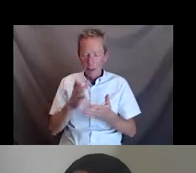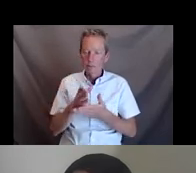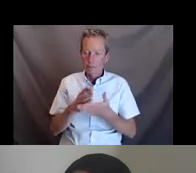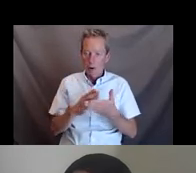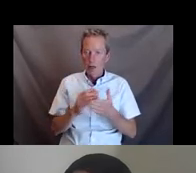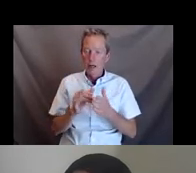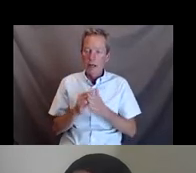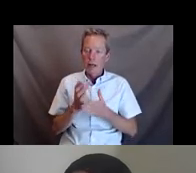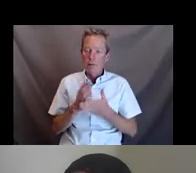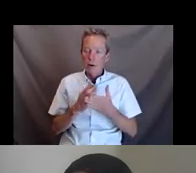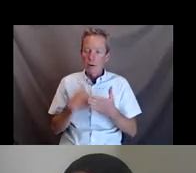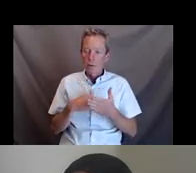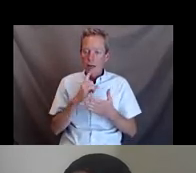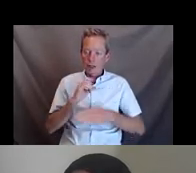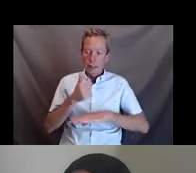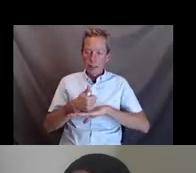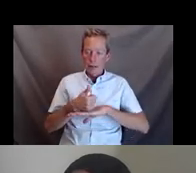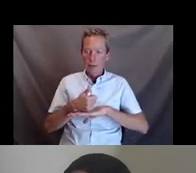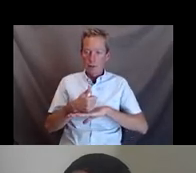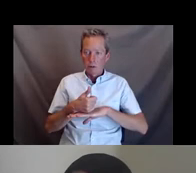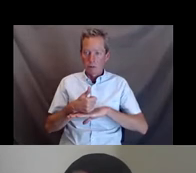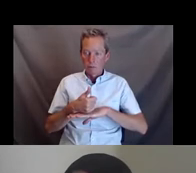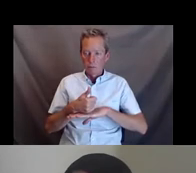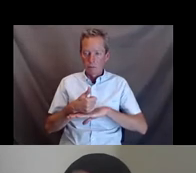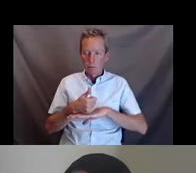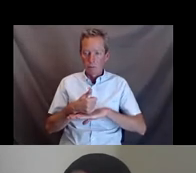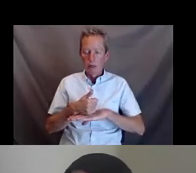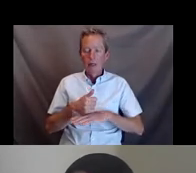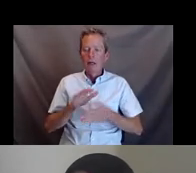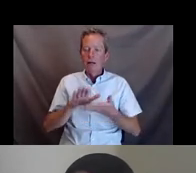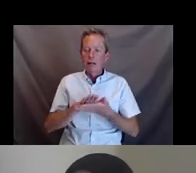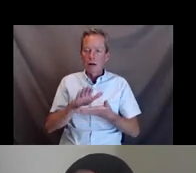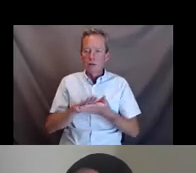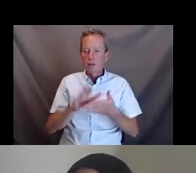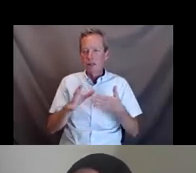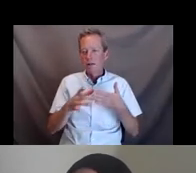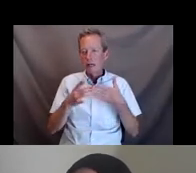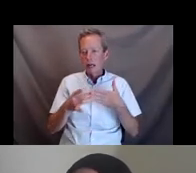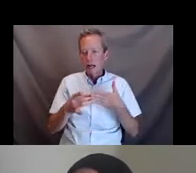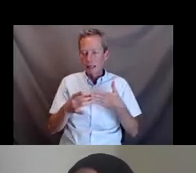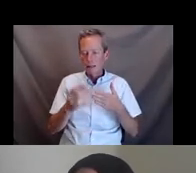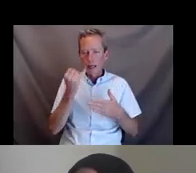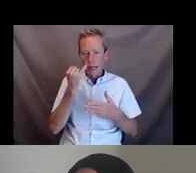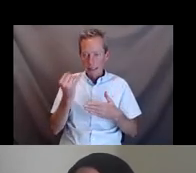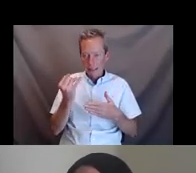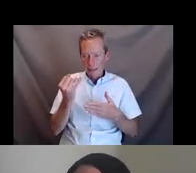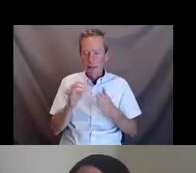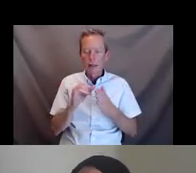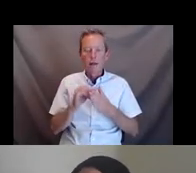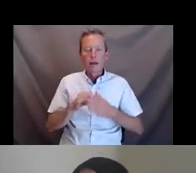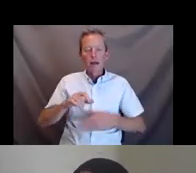where we actually establish that document, those guiding principles that's supposed